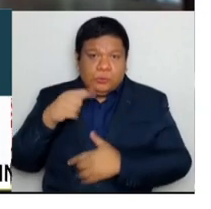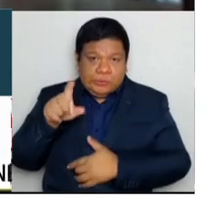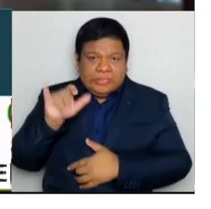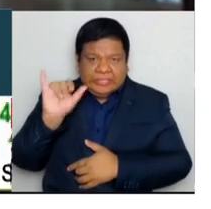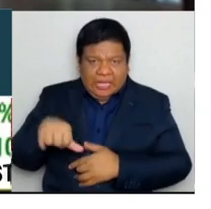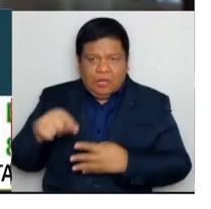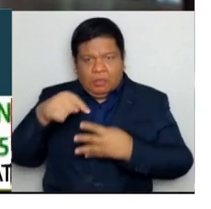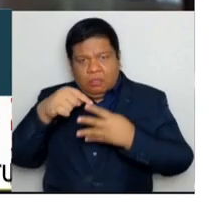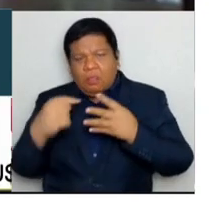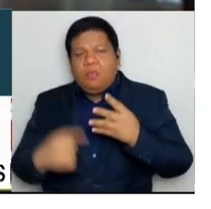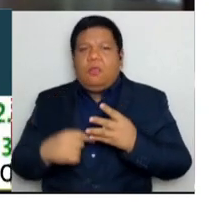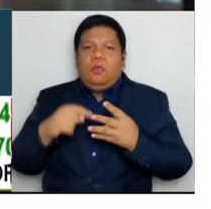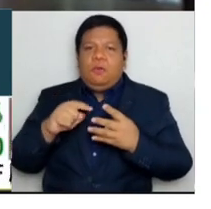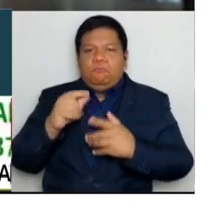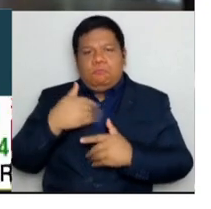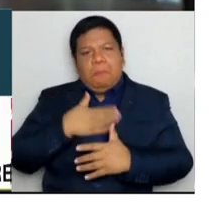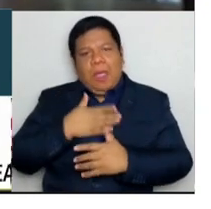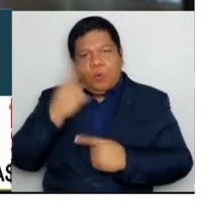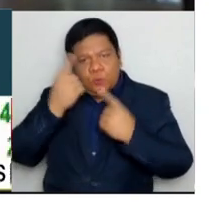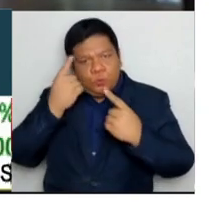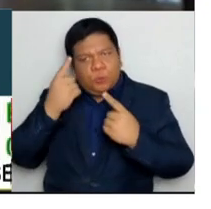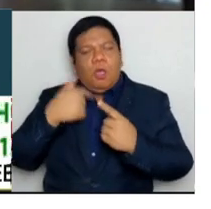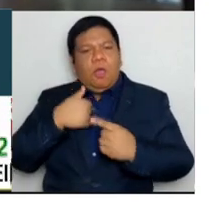is what made me